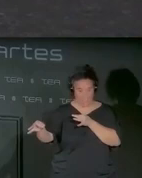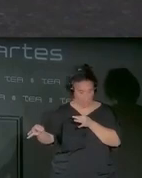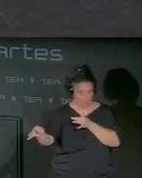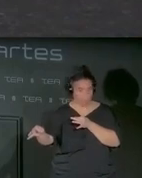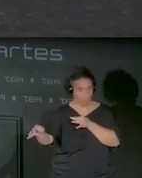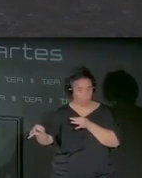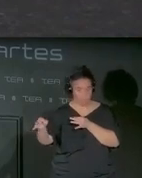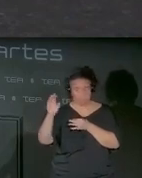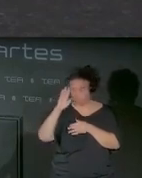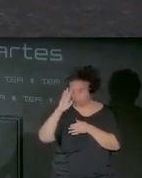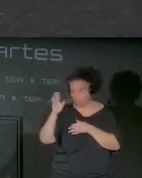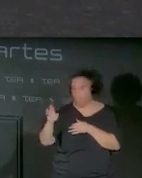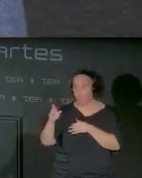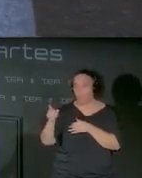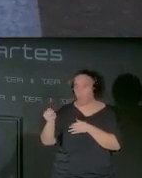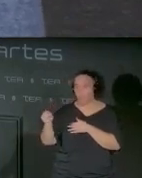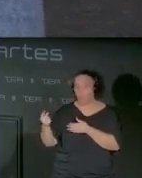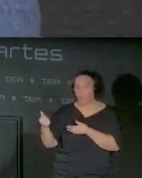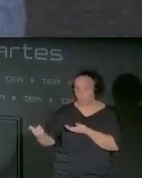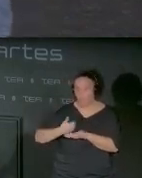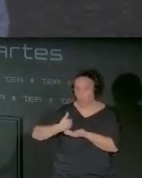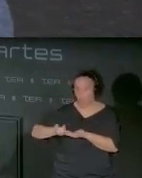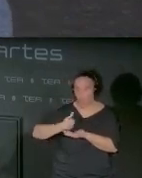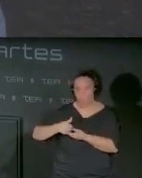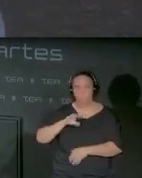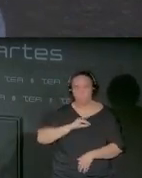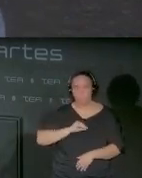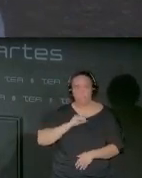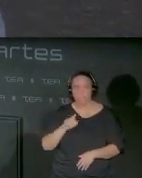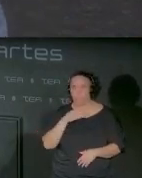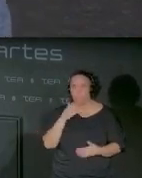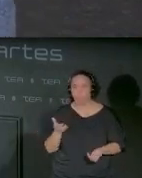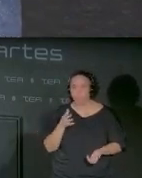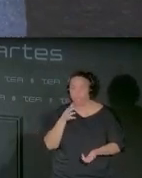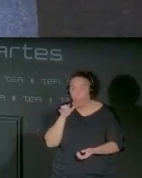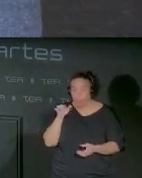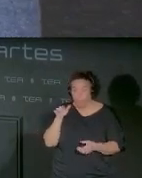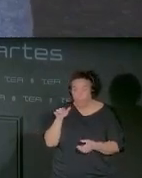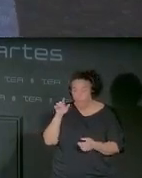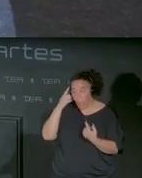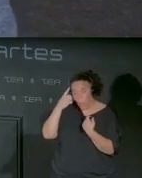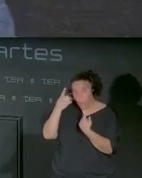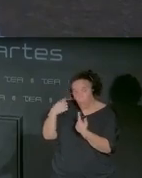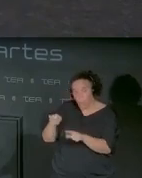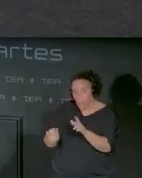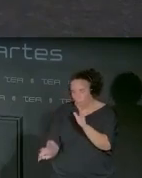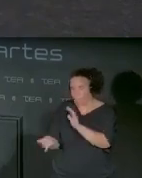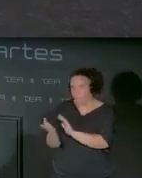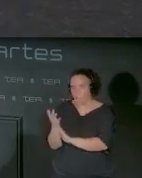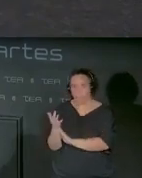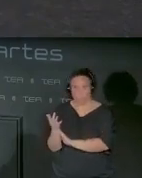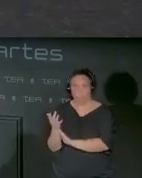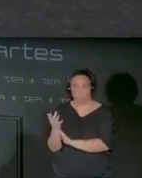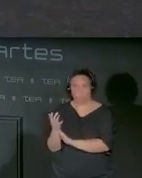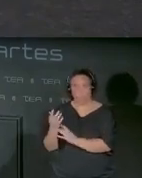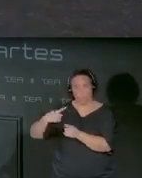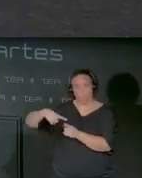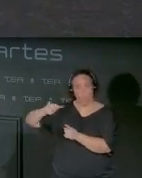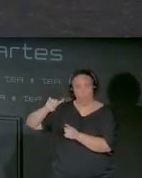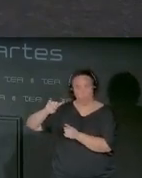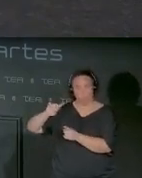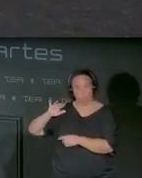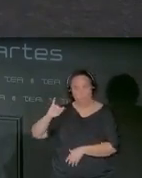wouldn't have anything to sell. And it's the same with the platforms that are distributing video games. If there would be no creative workers to create video games, what